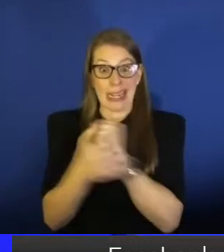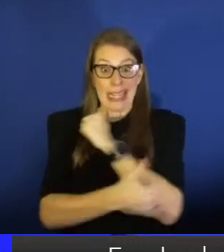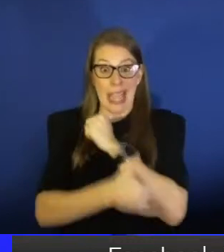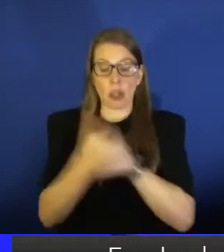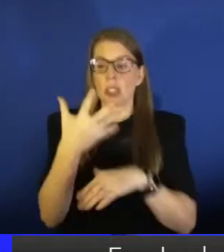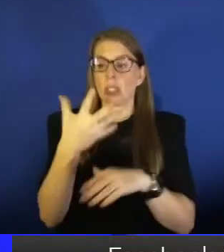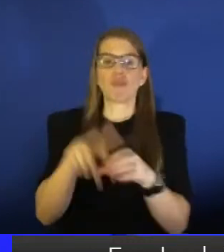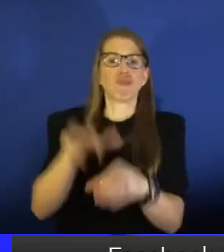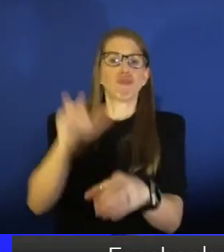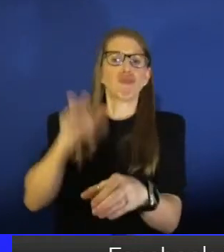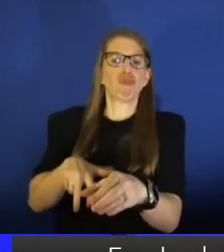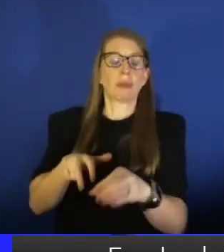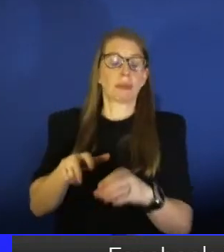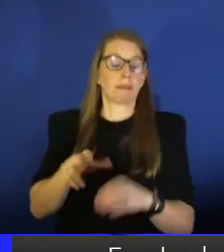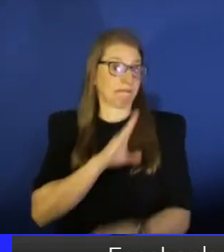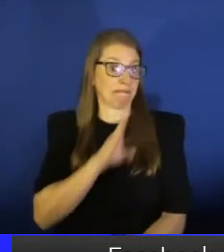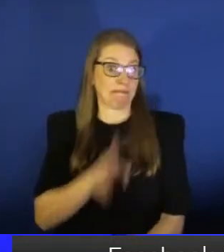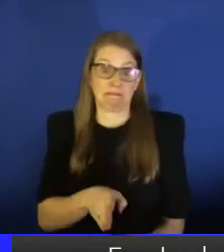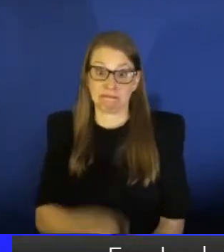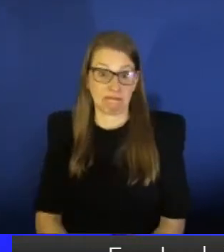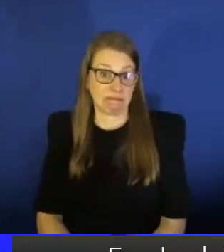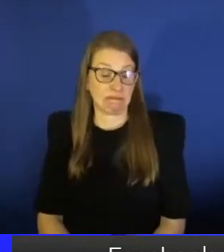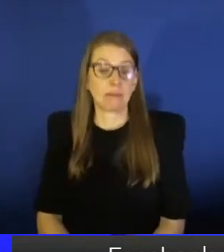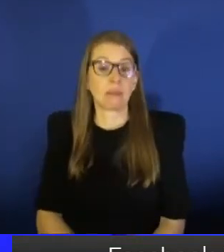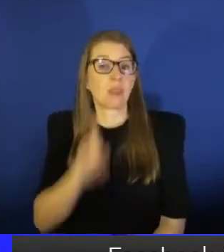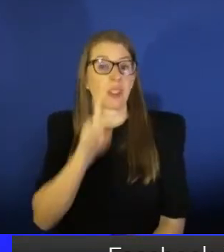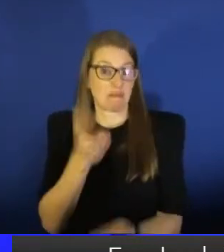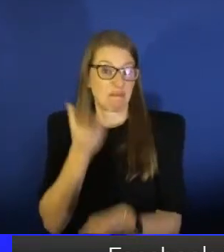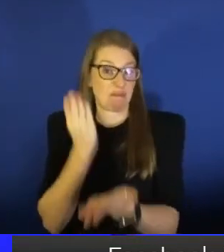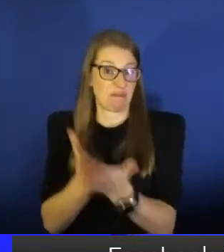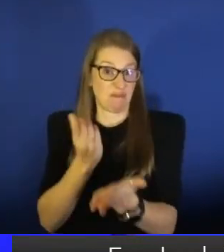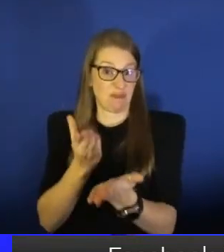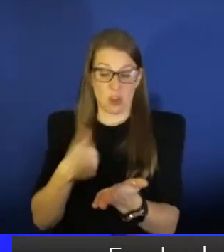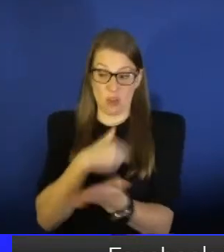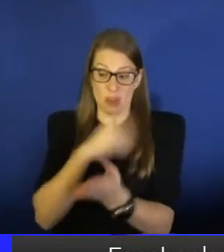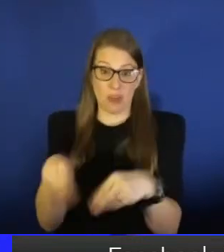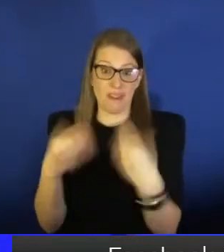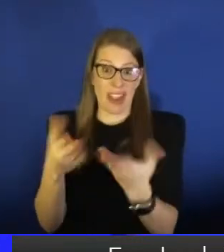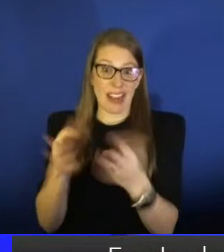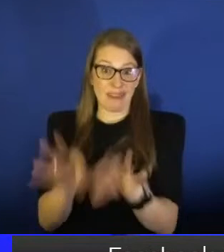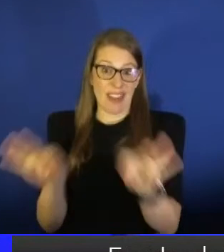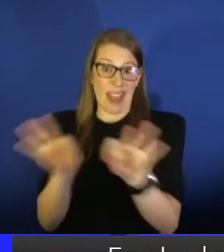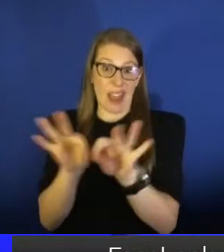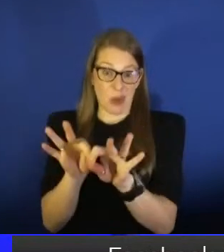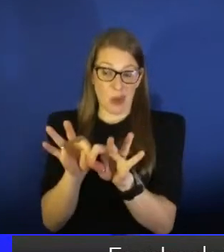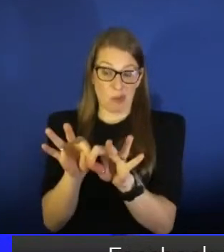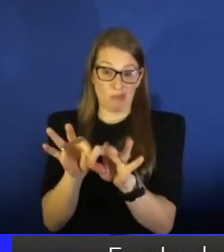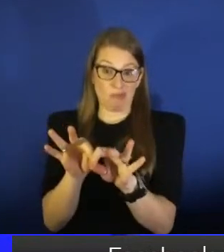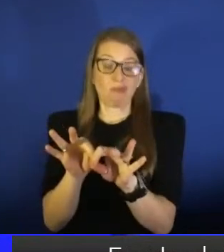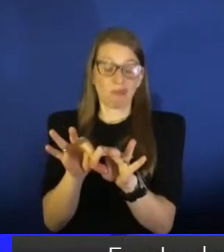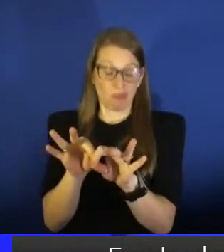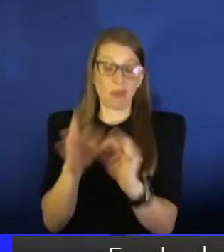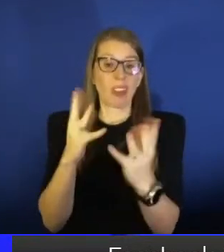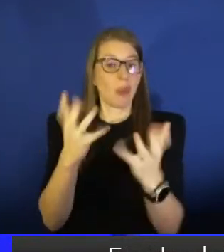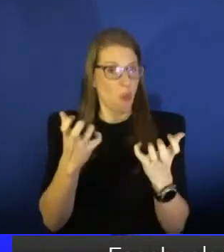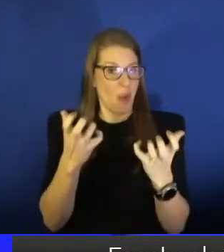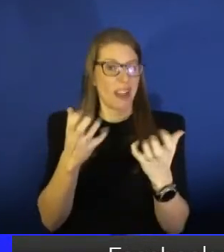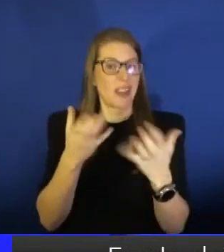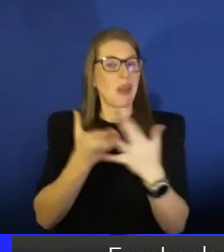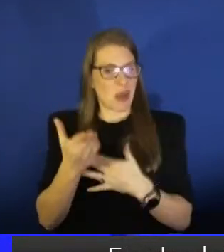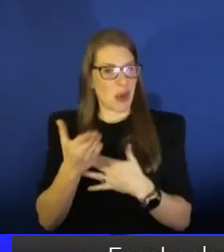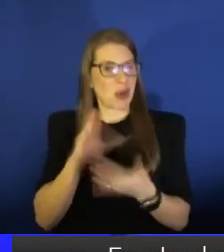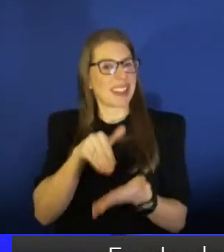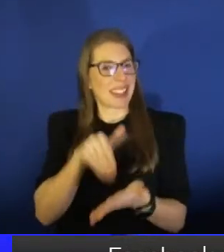the beginning, so I think that's evident that we are providing value. And that's the very same thing that we want to do through the center, is to make